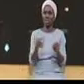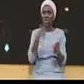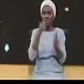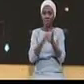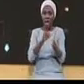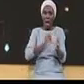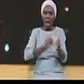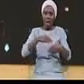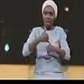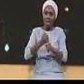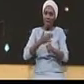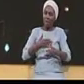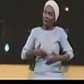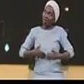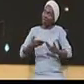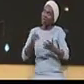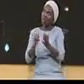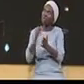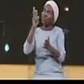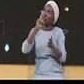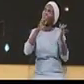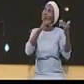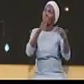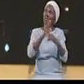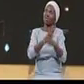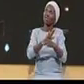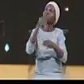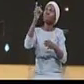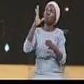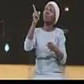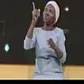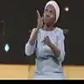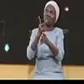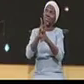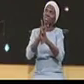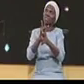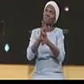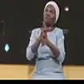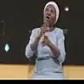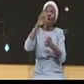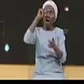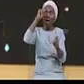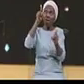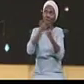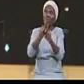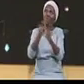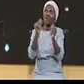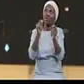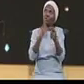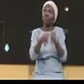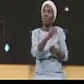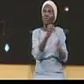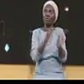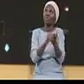keeping covenant and mercy to them that love him and to them that keep his commandments, we